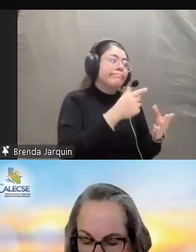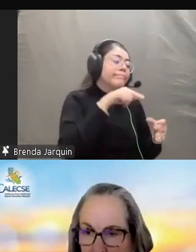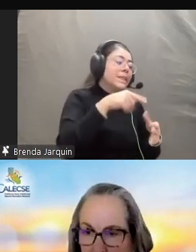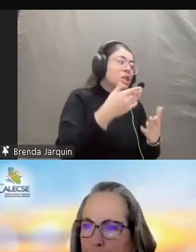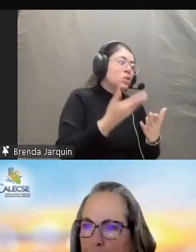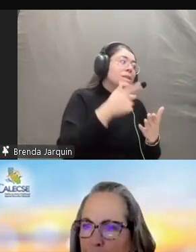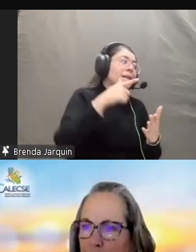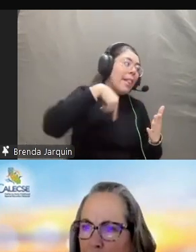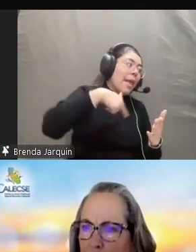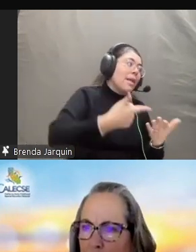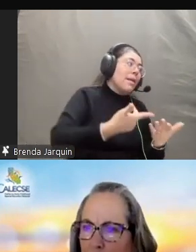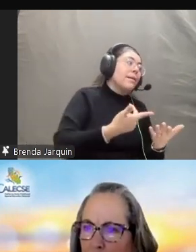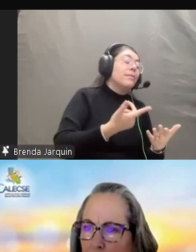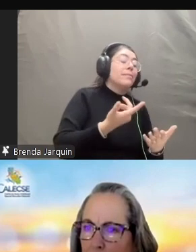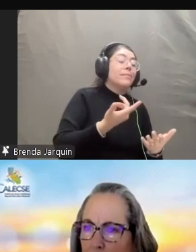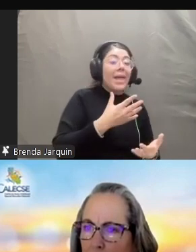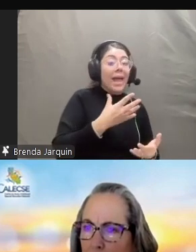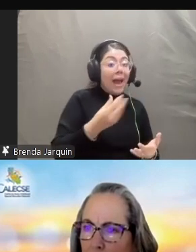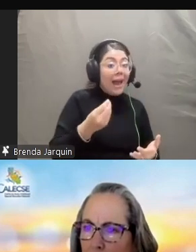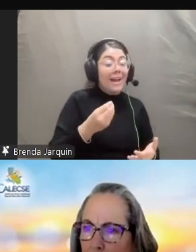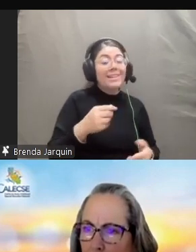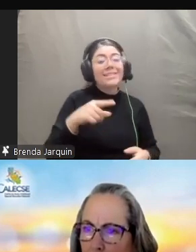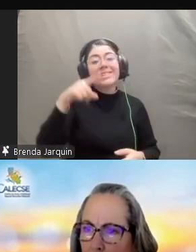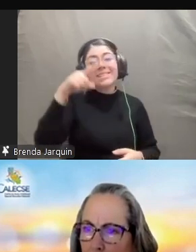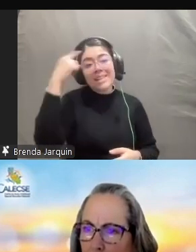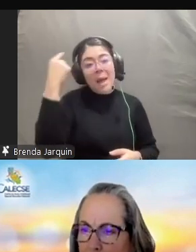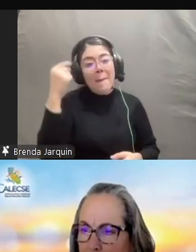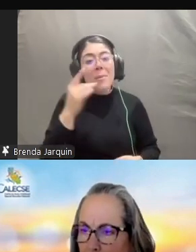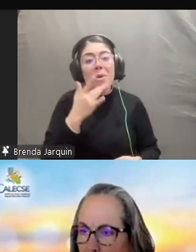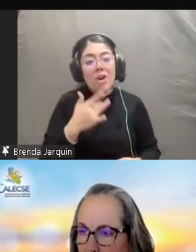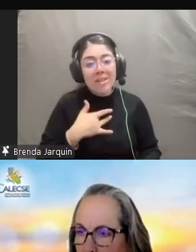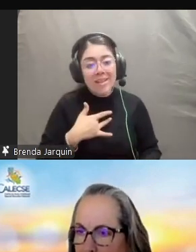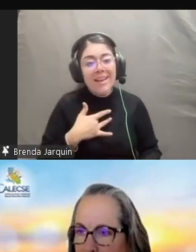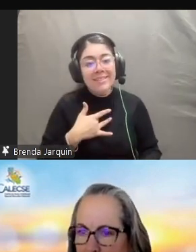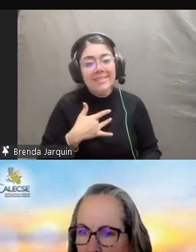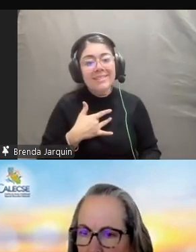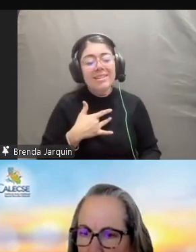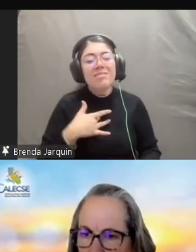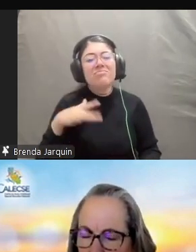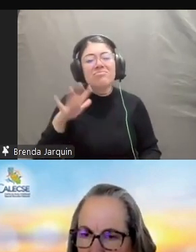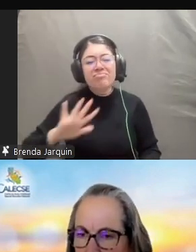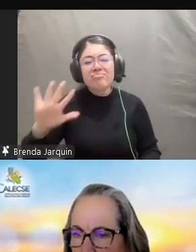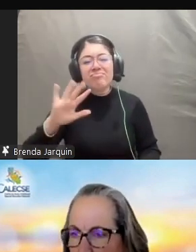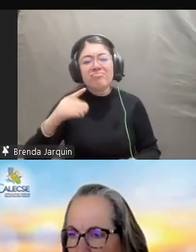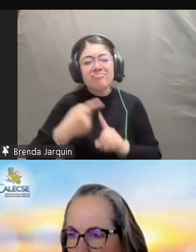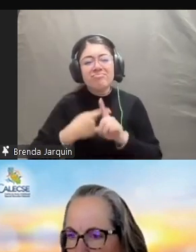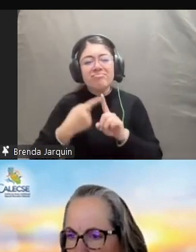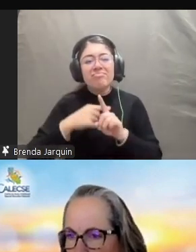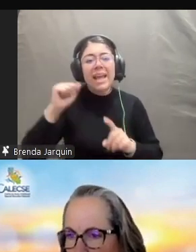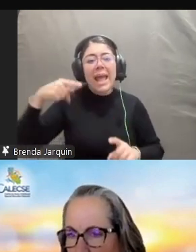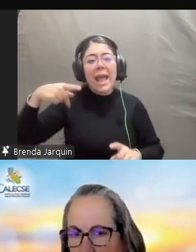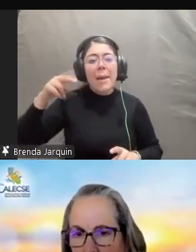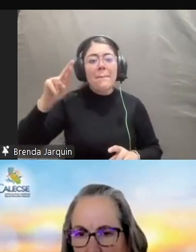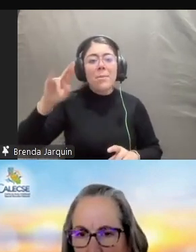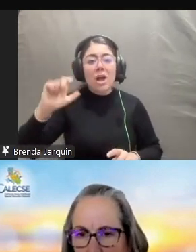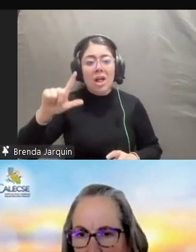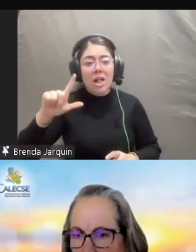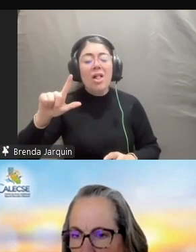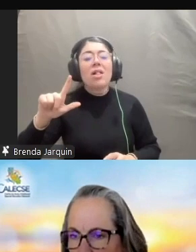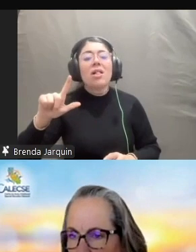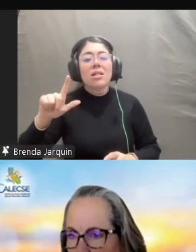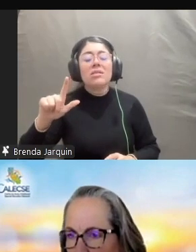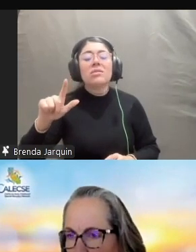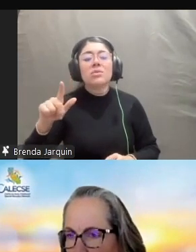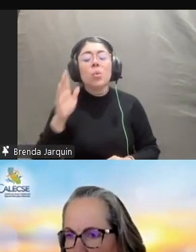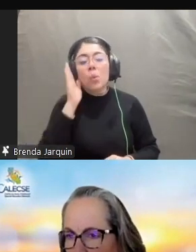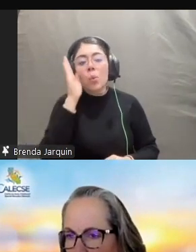If summer birthdays, so probably about April-ish, we start looking ahead to all those summer birthdays and making